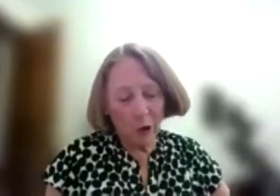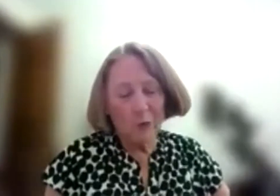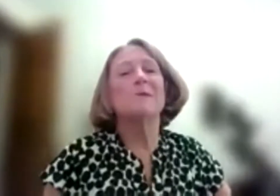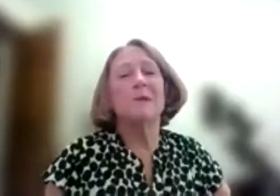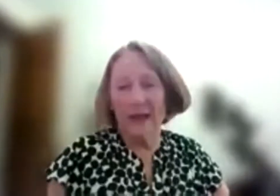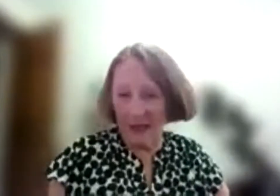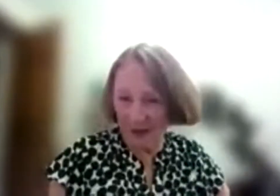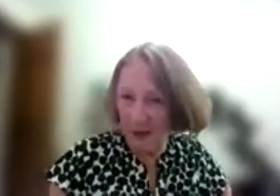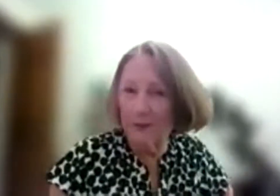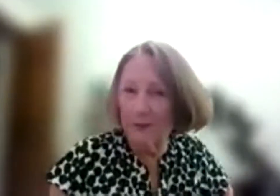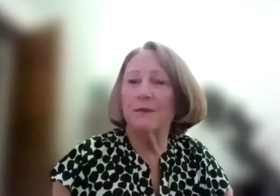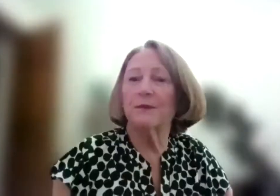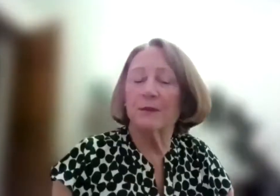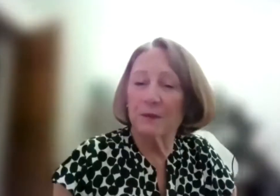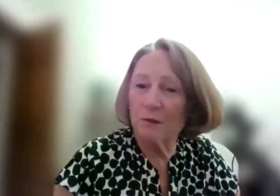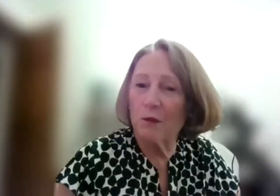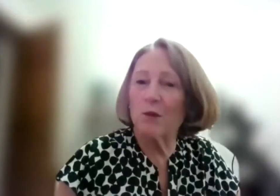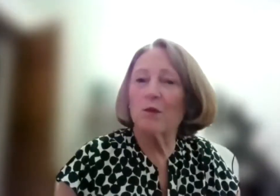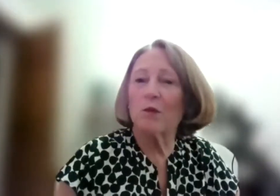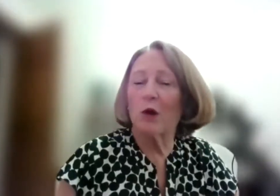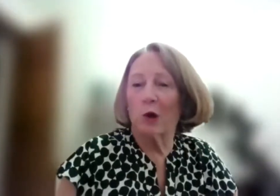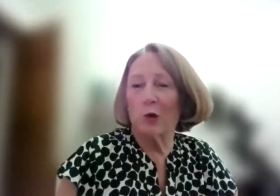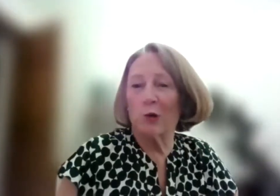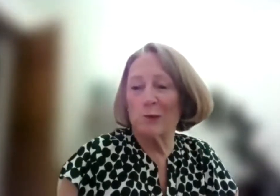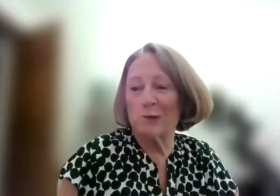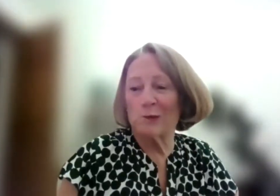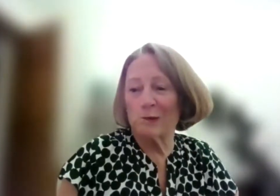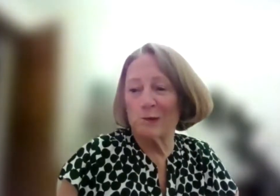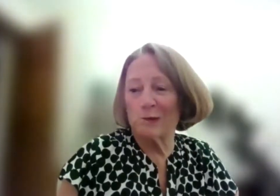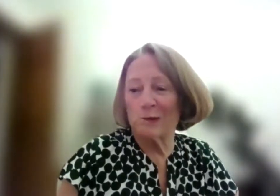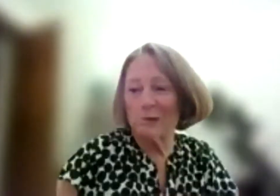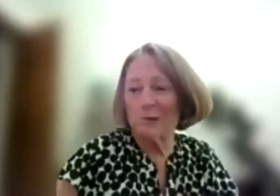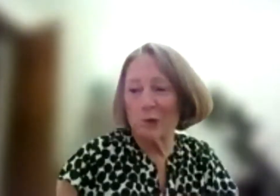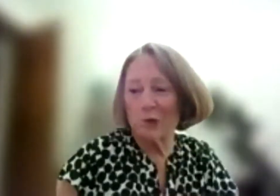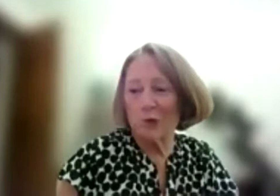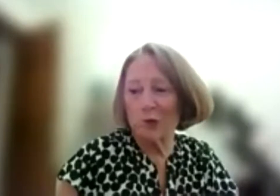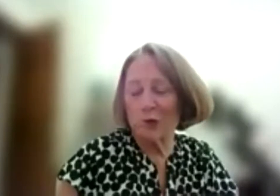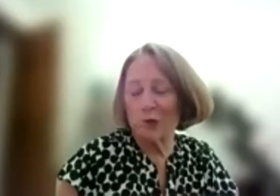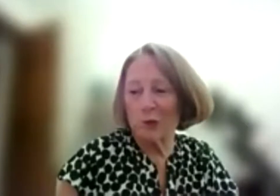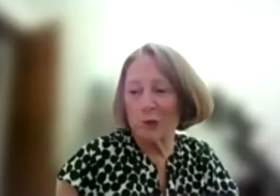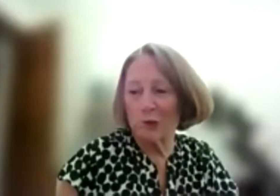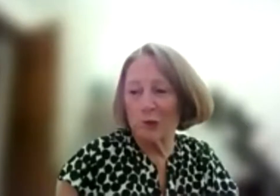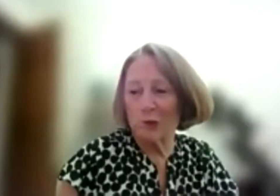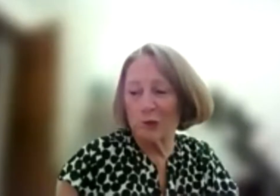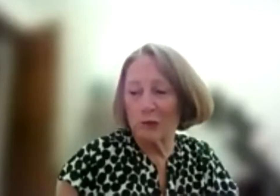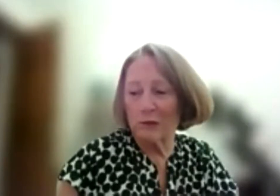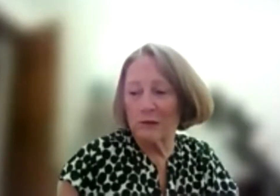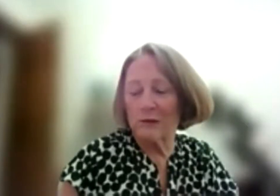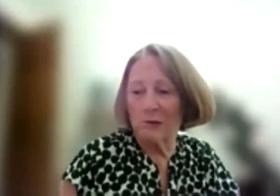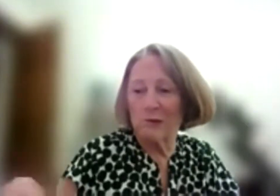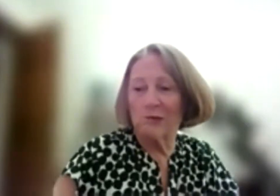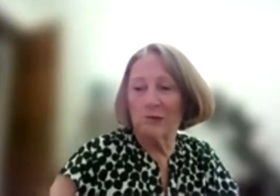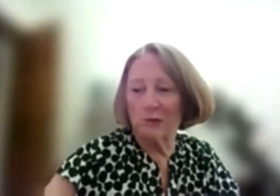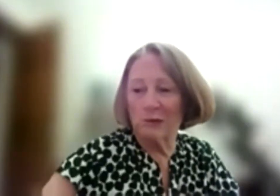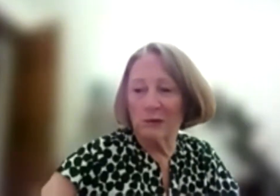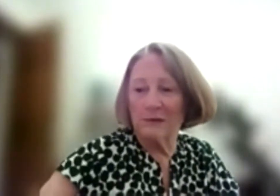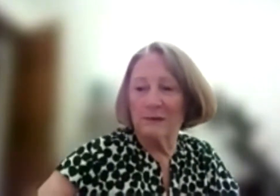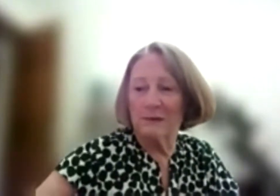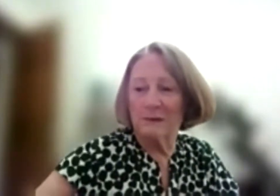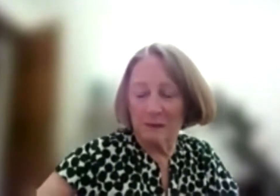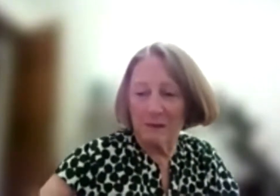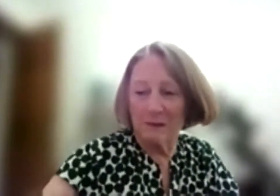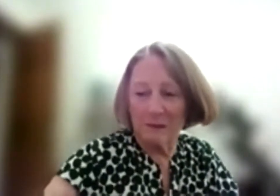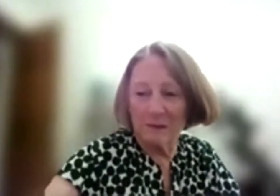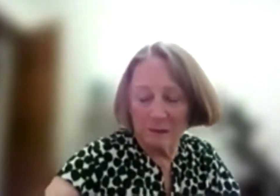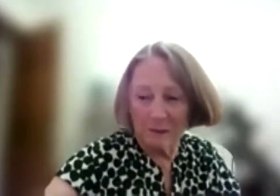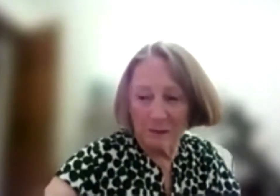different things, but coming from the sheriff doesn't often provide safety for people in many different communities within